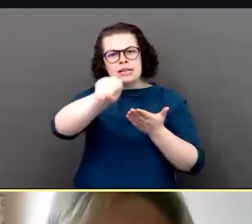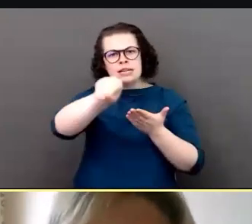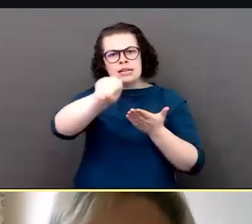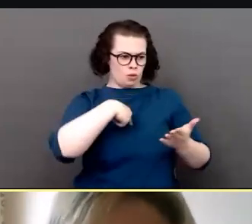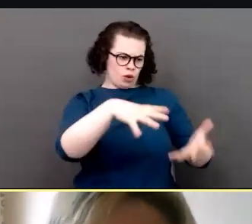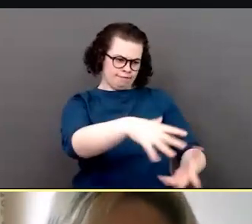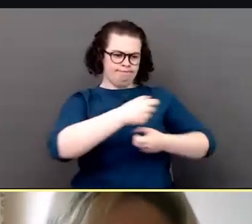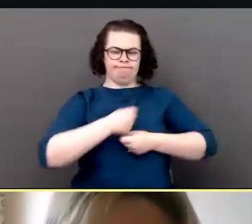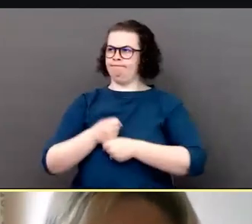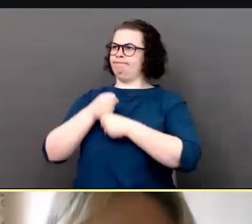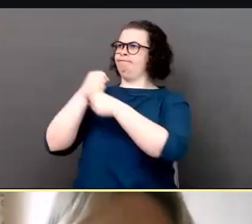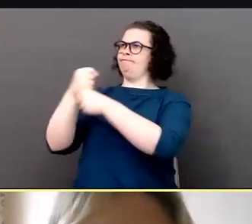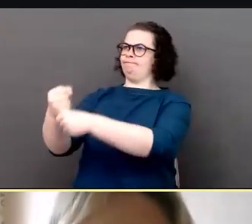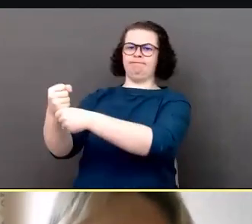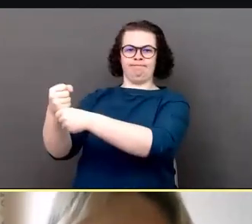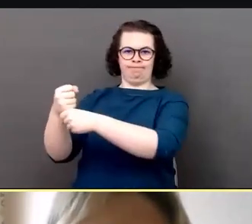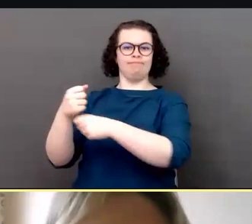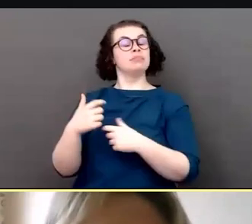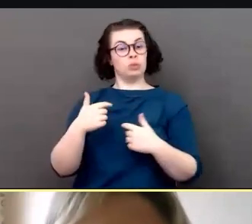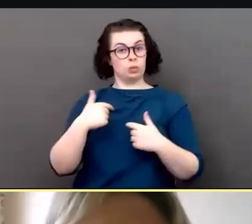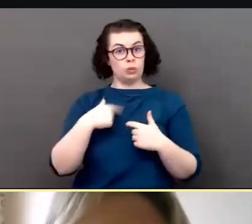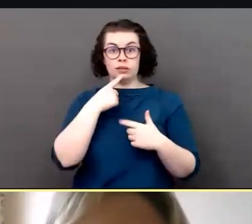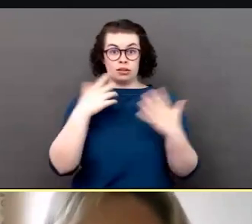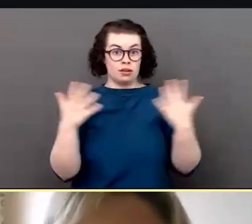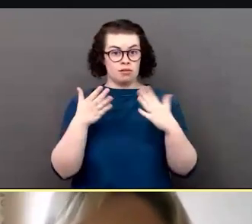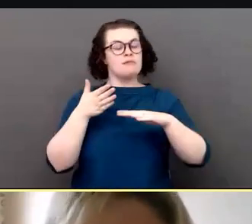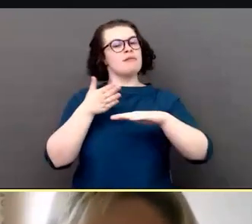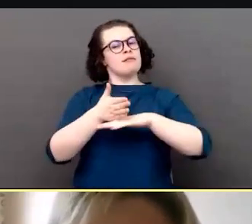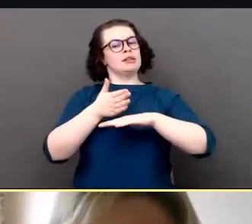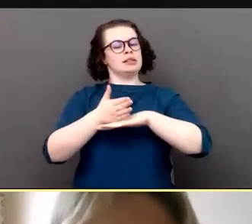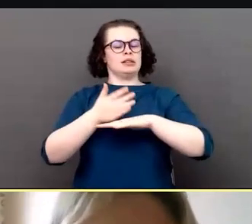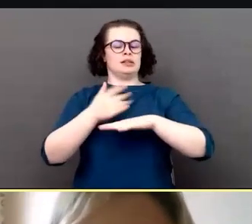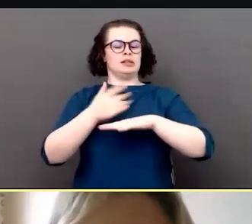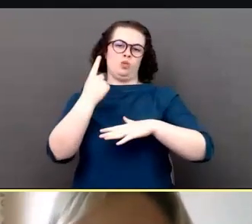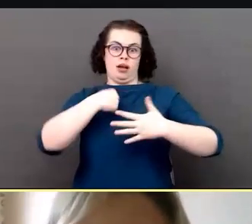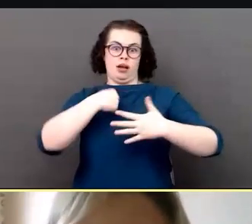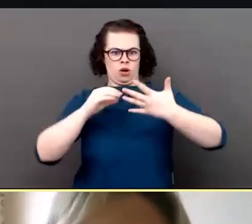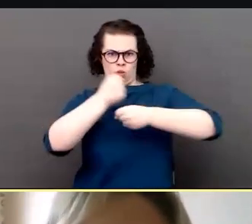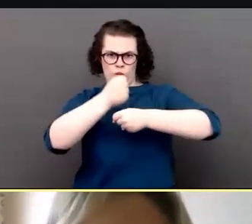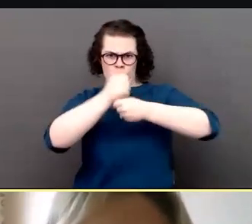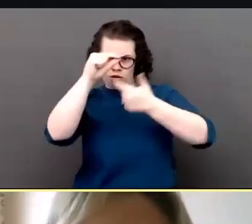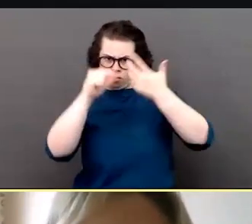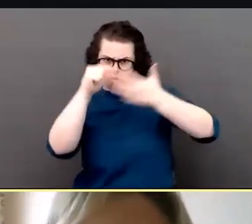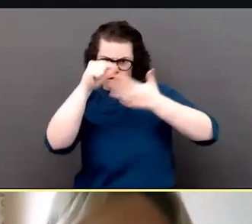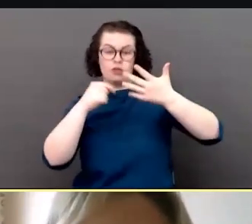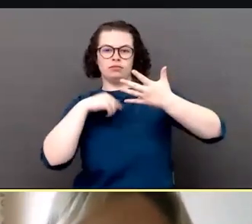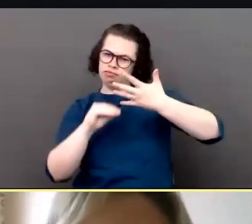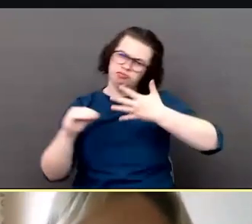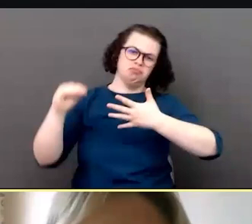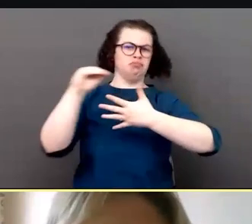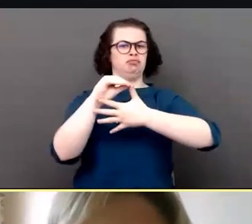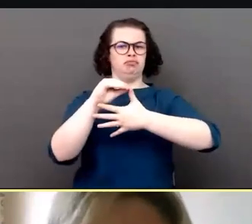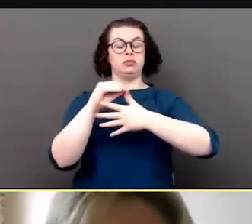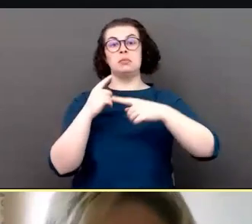national delegation principle. Accessibility is one of our main priorities, and we have a strong collaboration with the